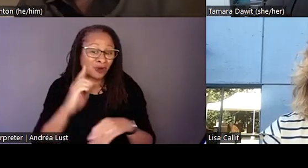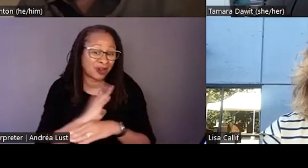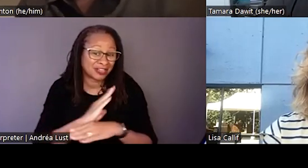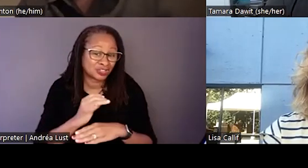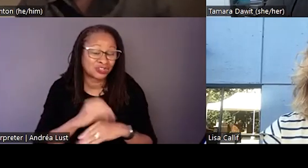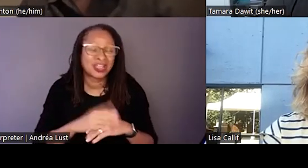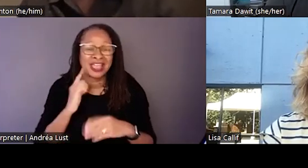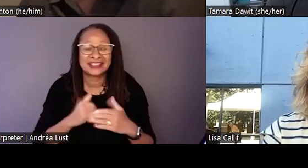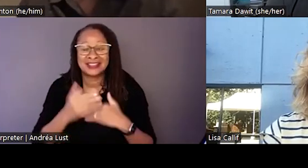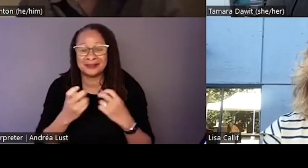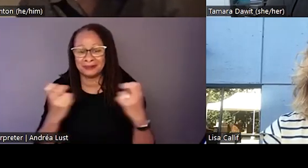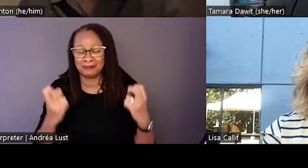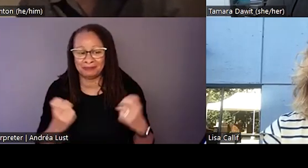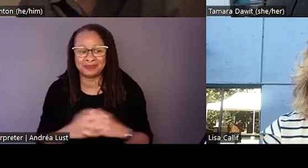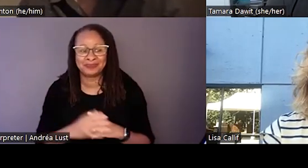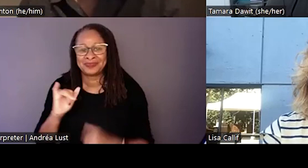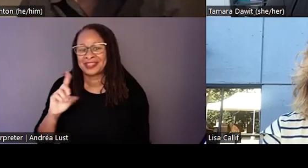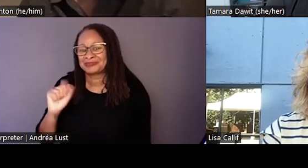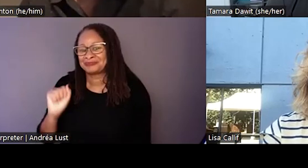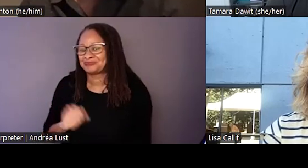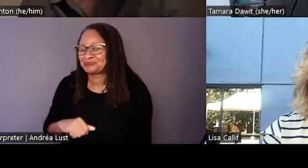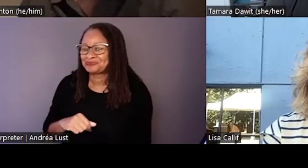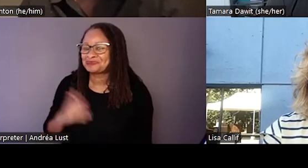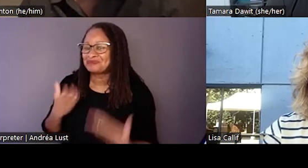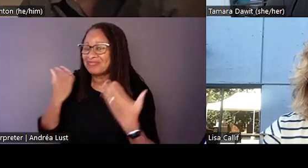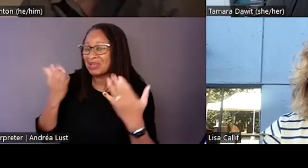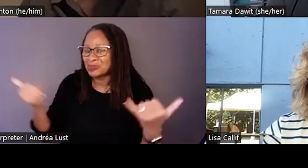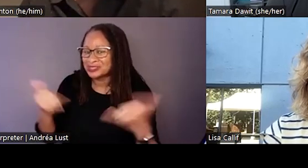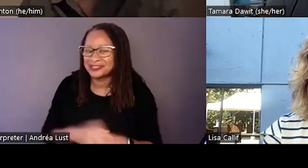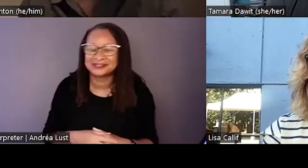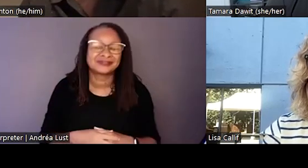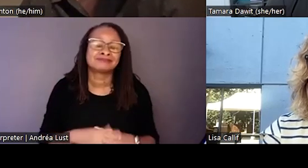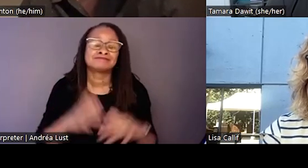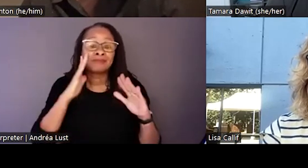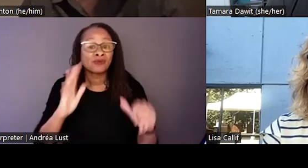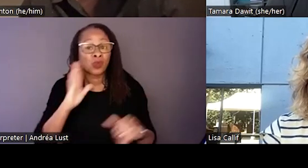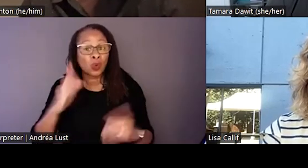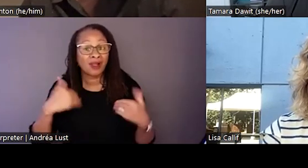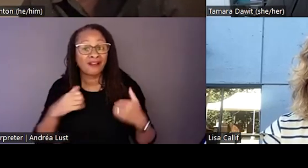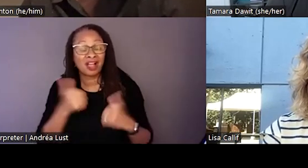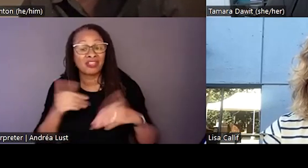next panel. Idea that I just propose now. Hopefully we will have other